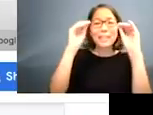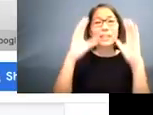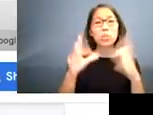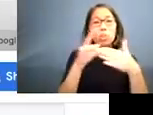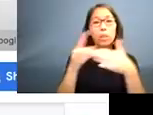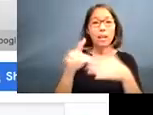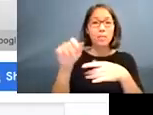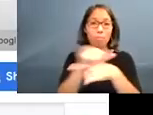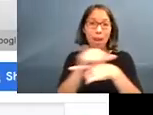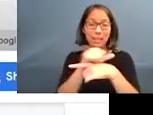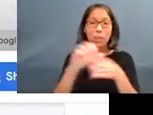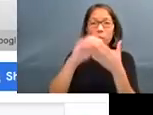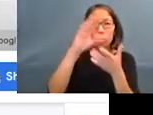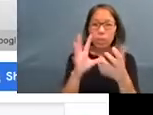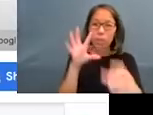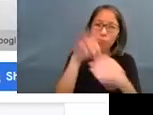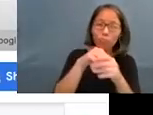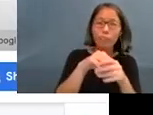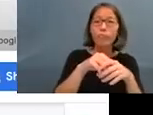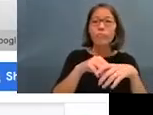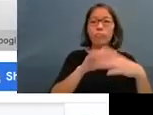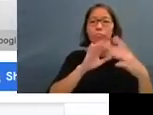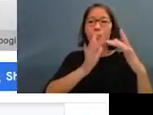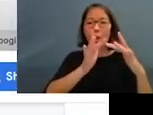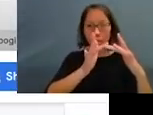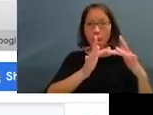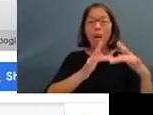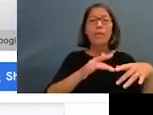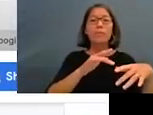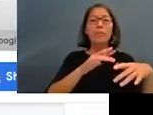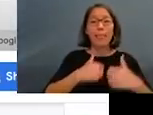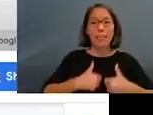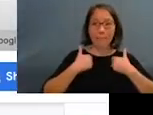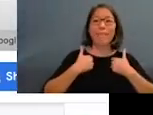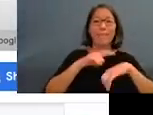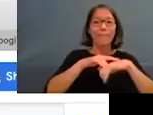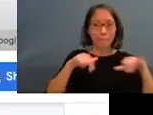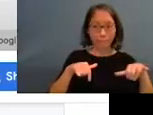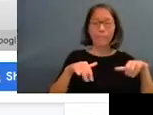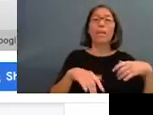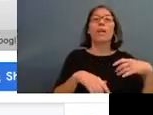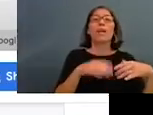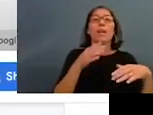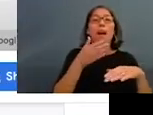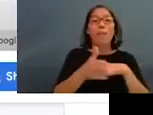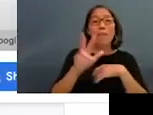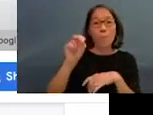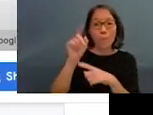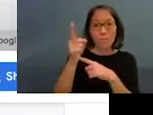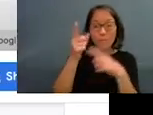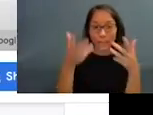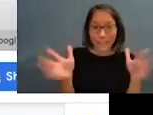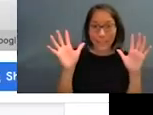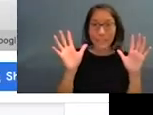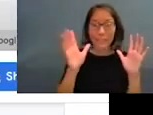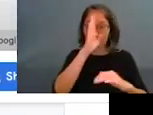practice, where students are engaging virtually and live. Thereafter, after the 30 minutes of